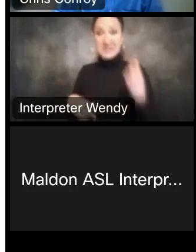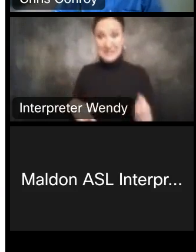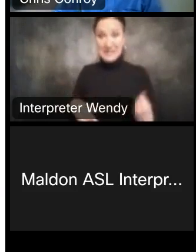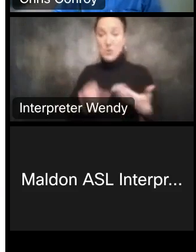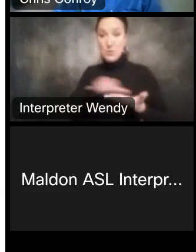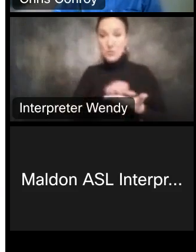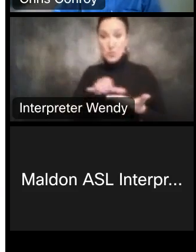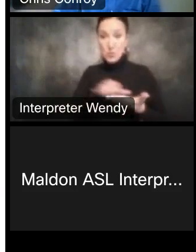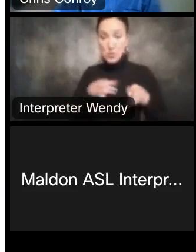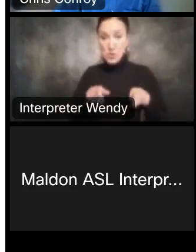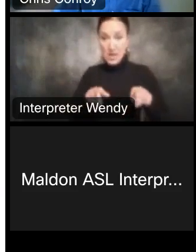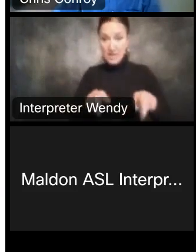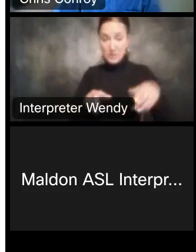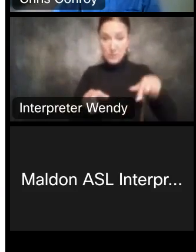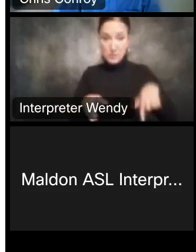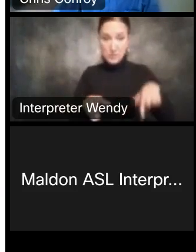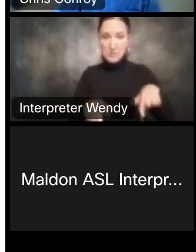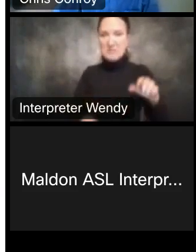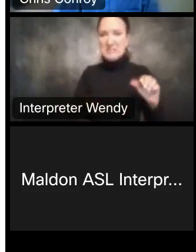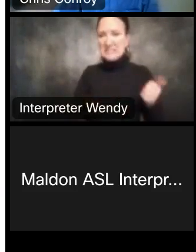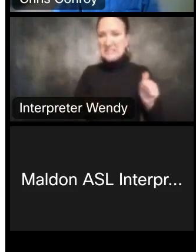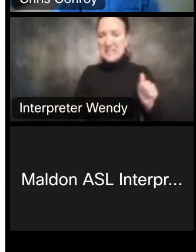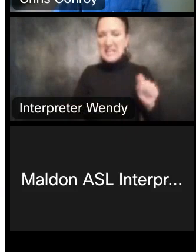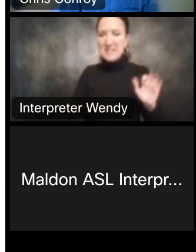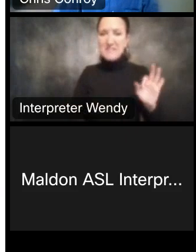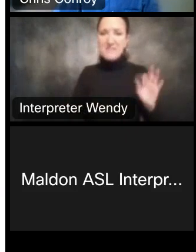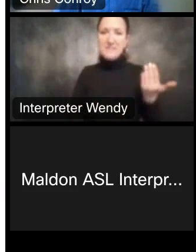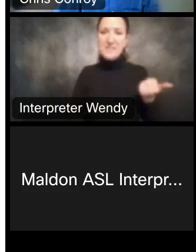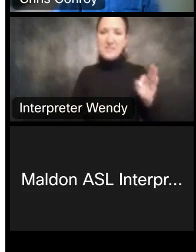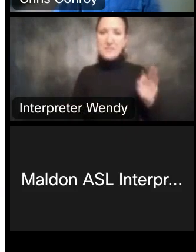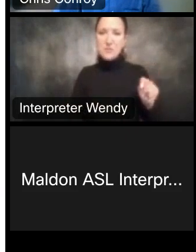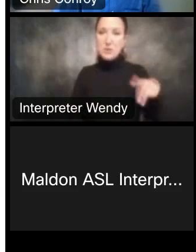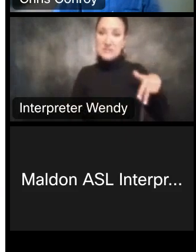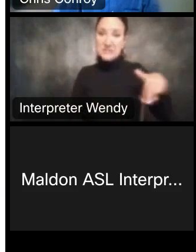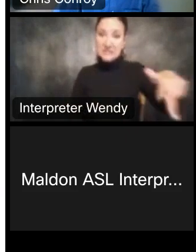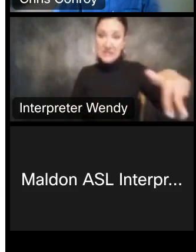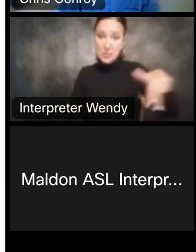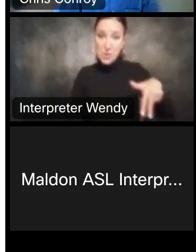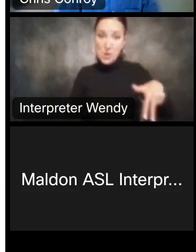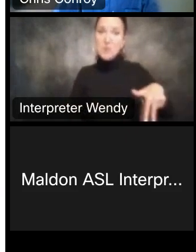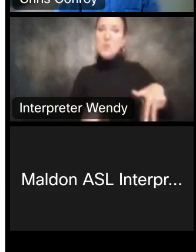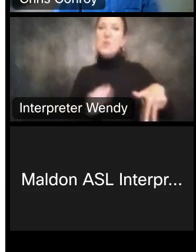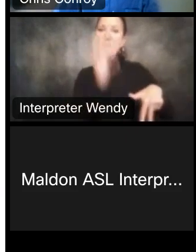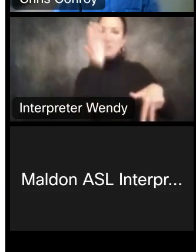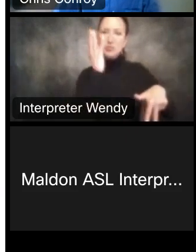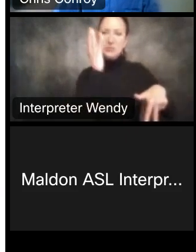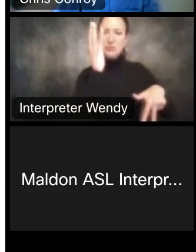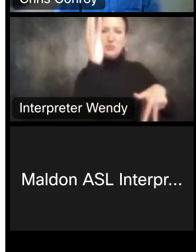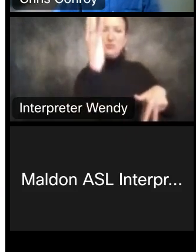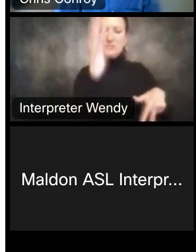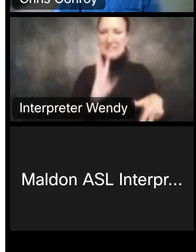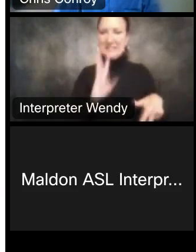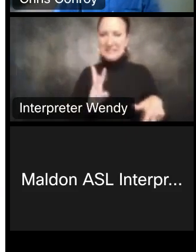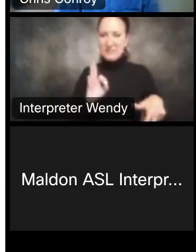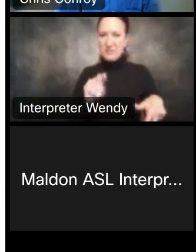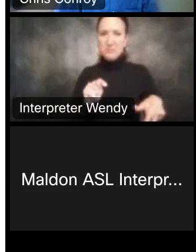Avenue would be a 10 to 16 foot sidewalk with a 6 foot planted buffer. Very similar to the